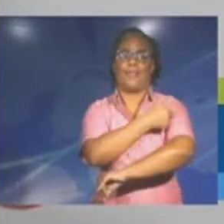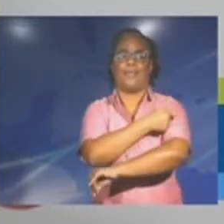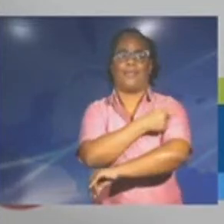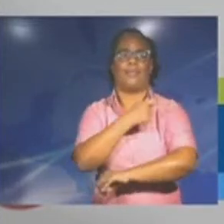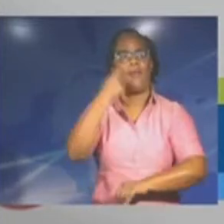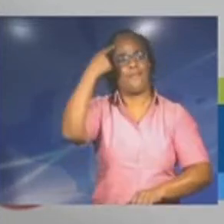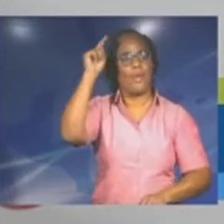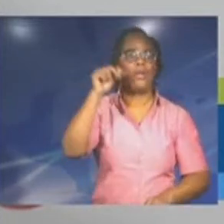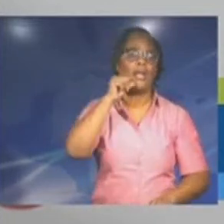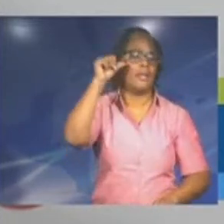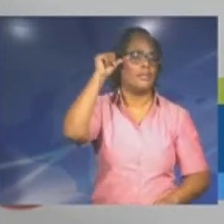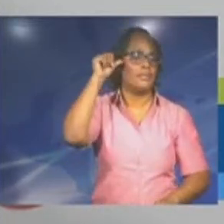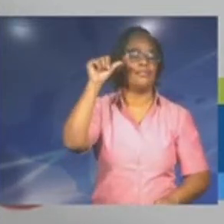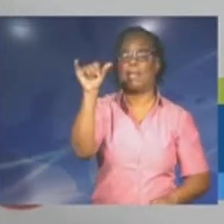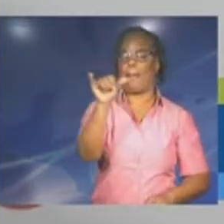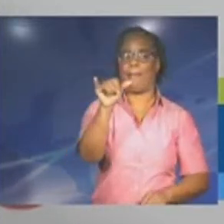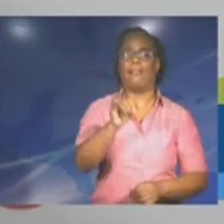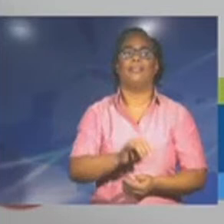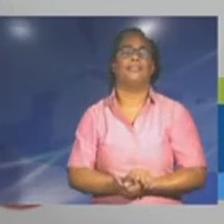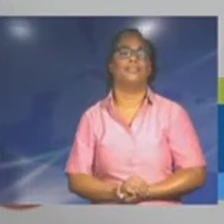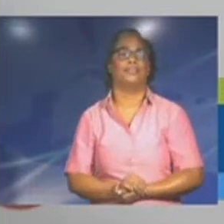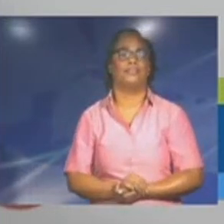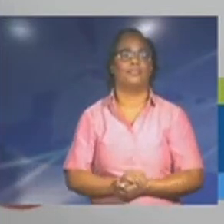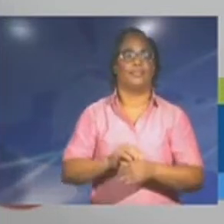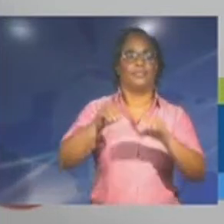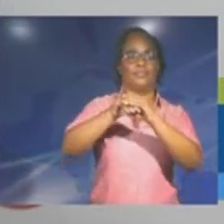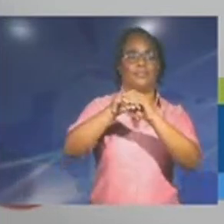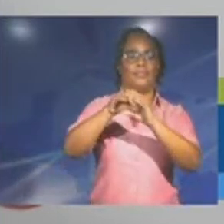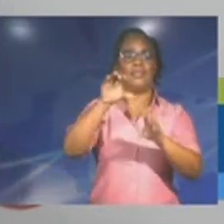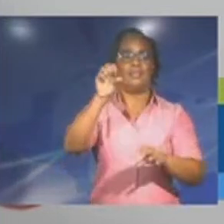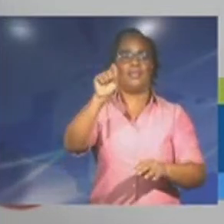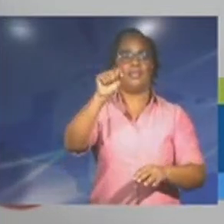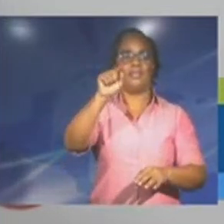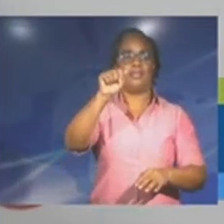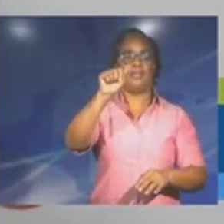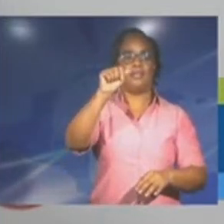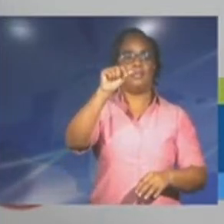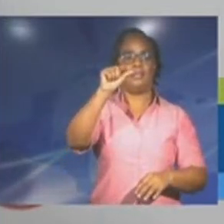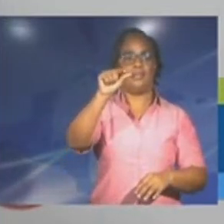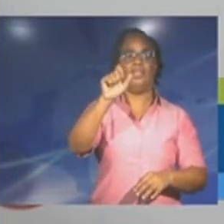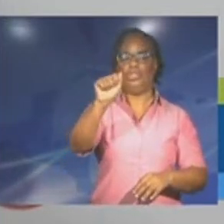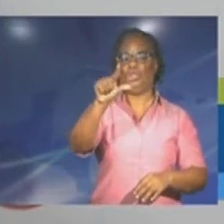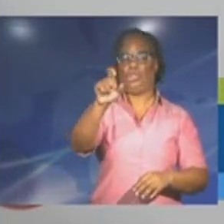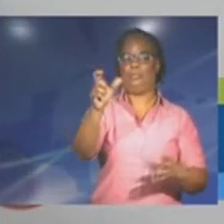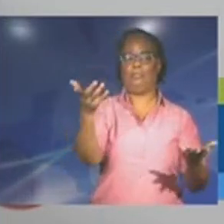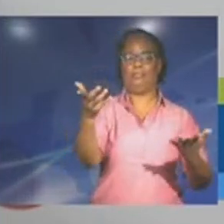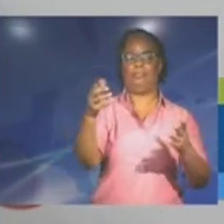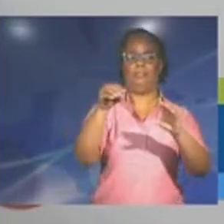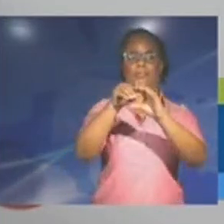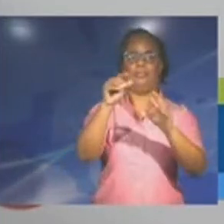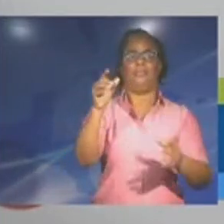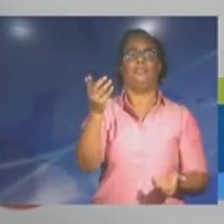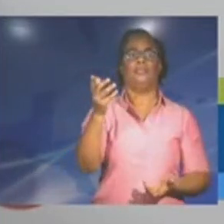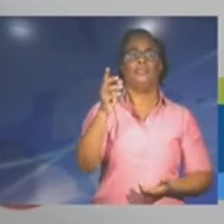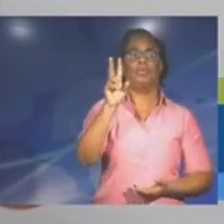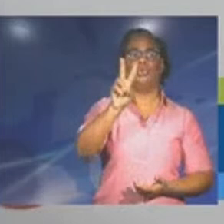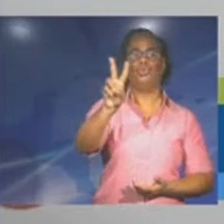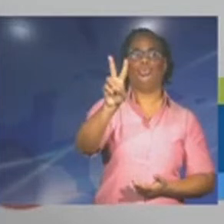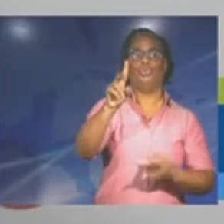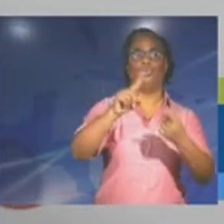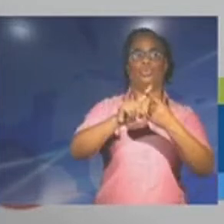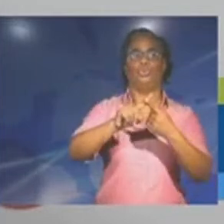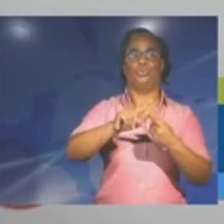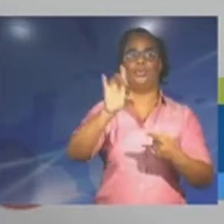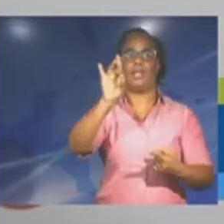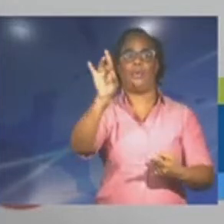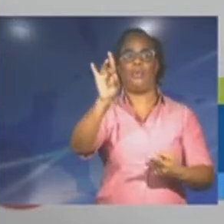So there's no change as far as storage is concerned. I believe it's 2 to 8 degrees. It can be stored for 2 to 8, for 10 weeks. 2 to 8